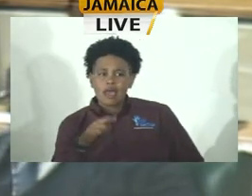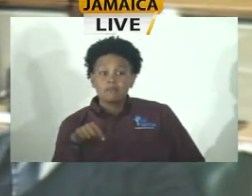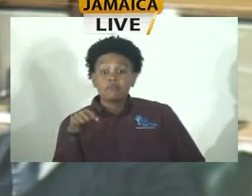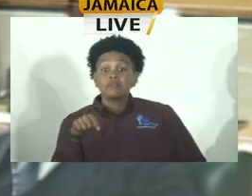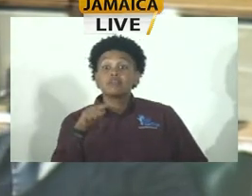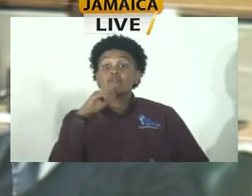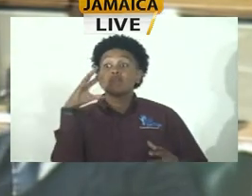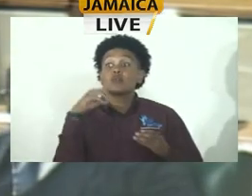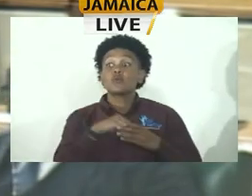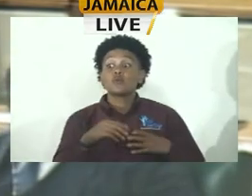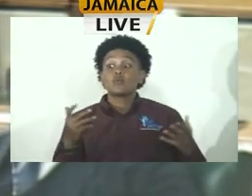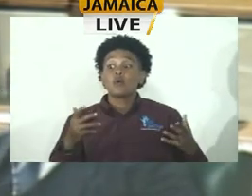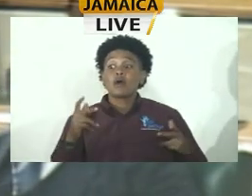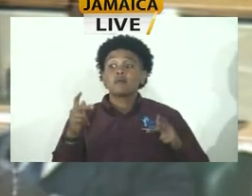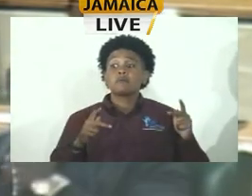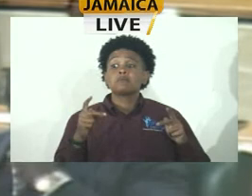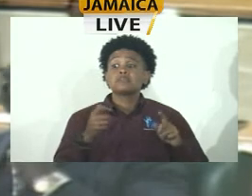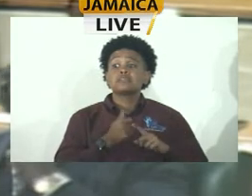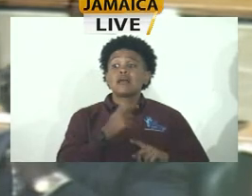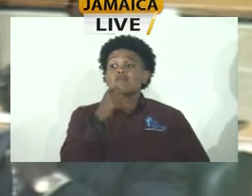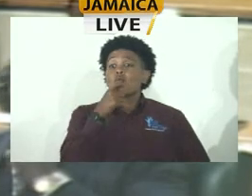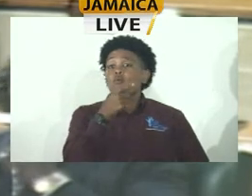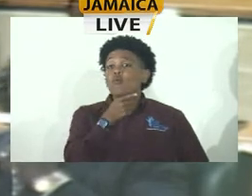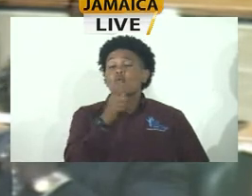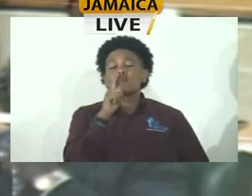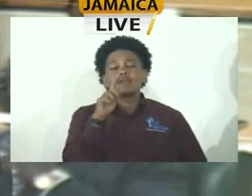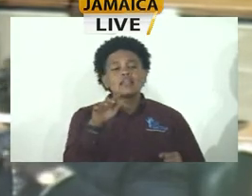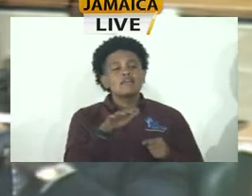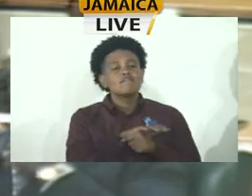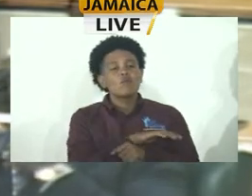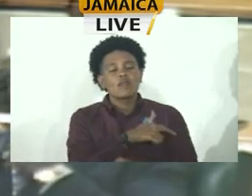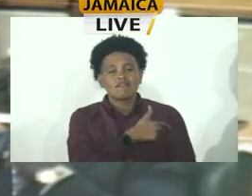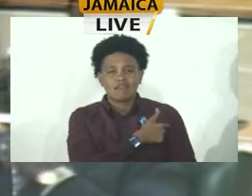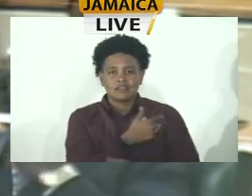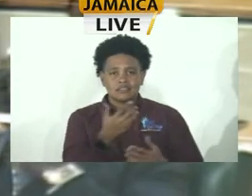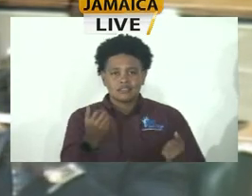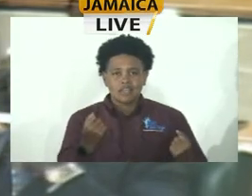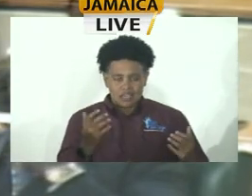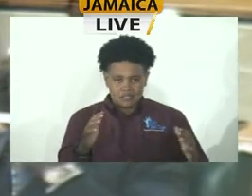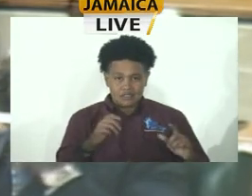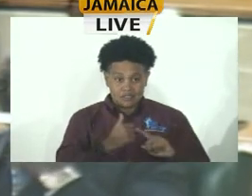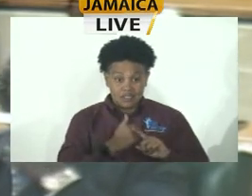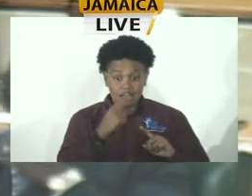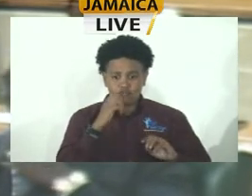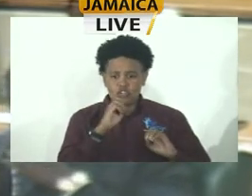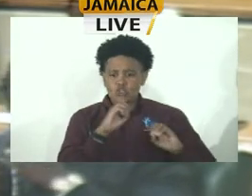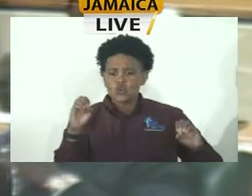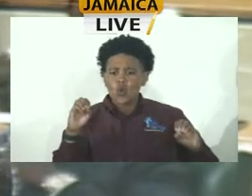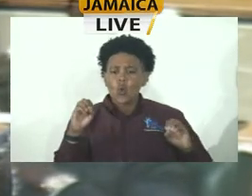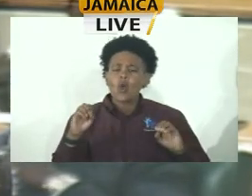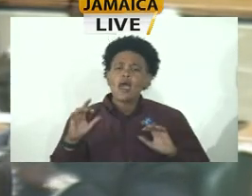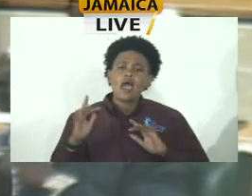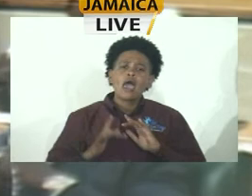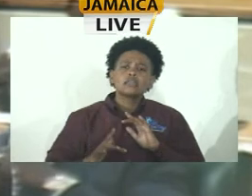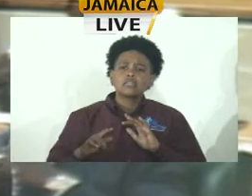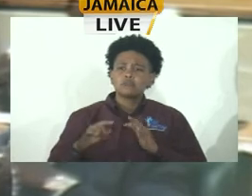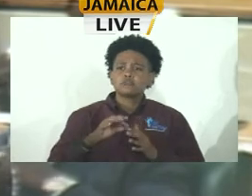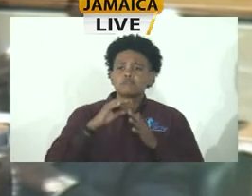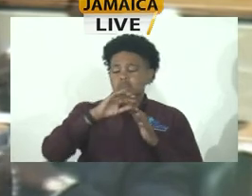includes persons who are fully vaccinated there is no exception